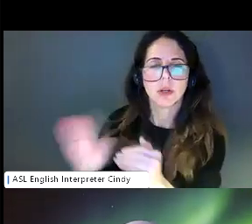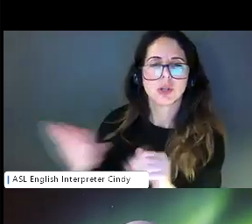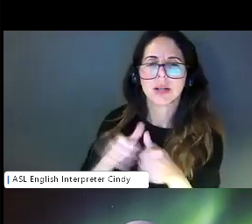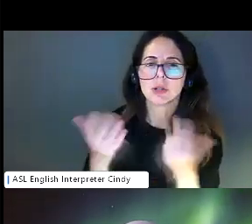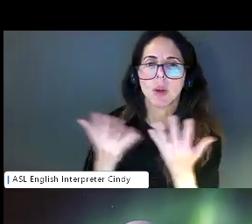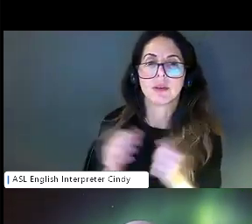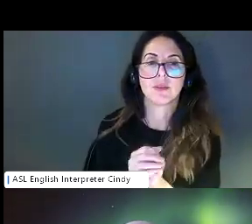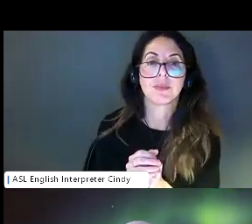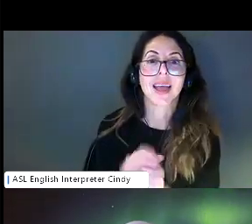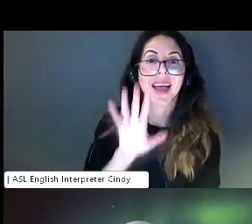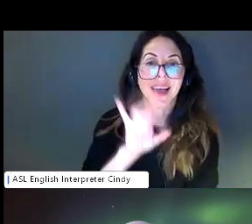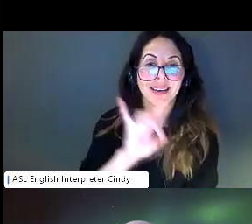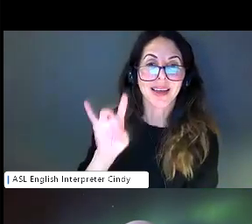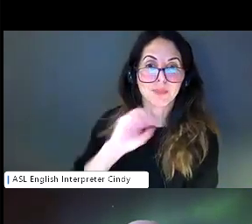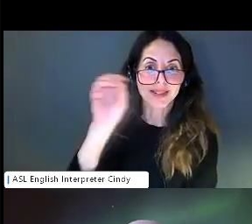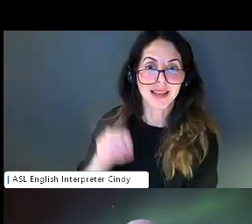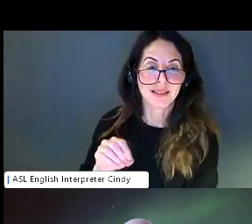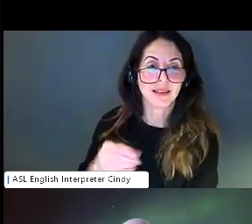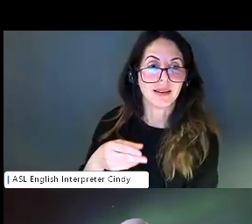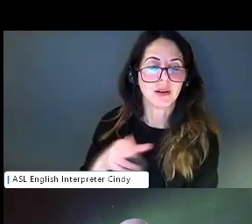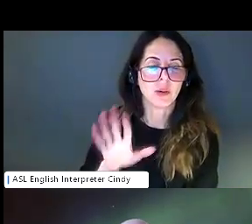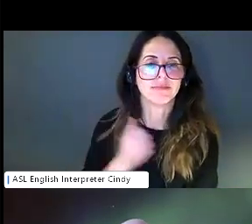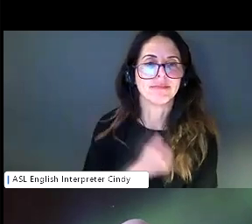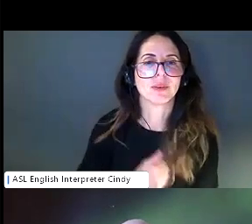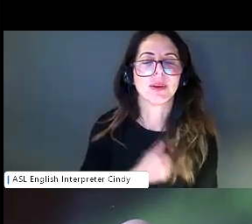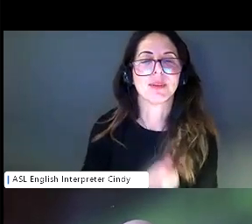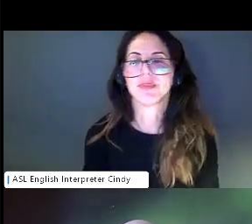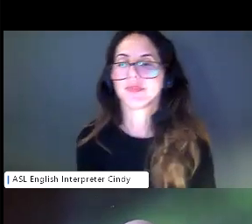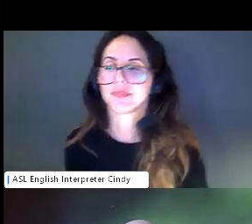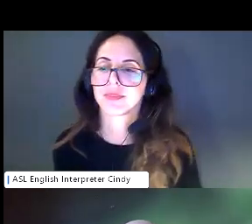88% indicated that they have,